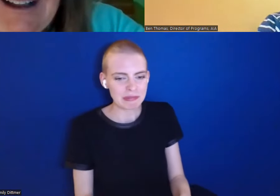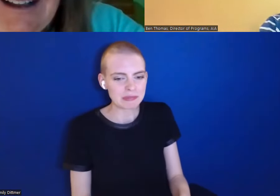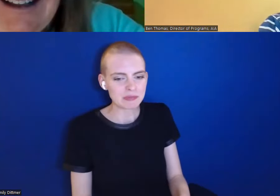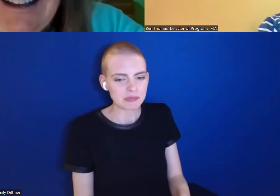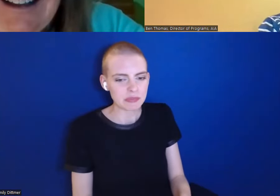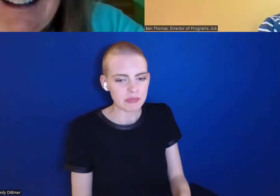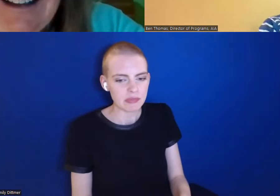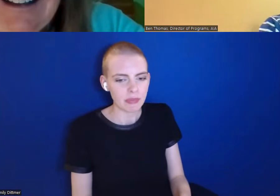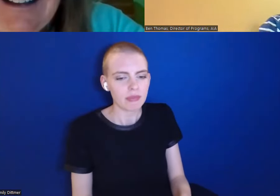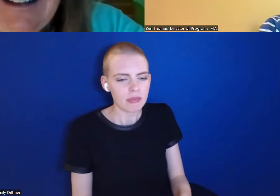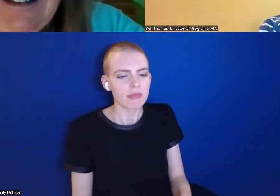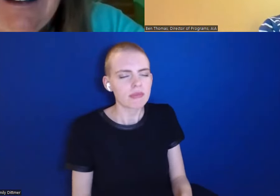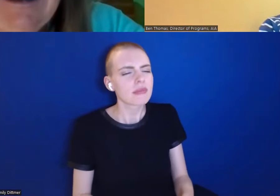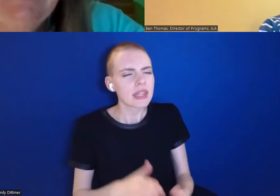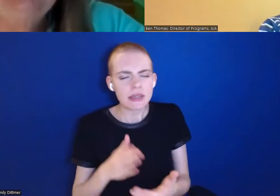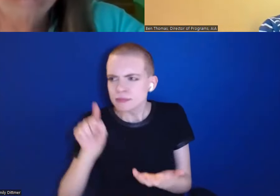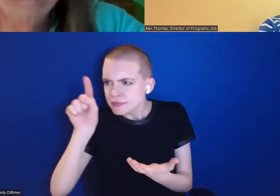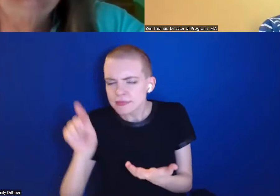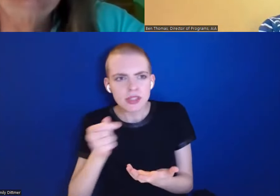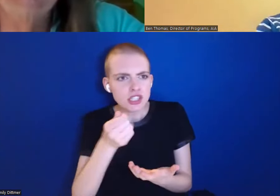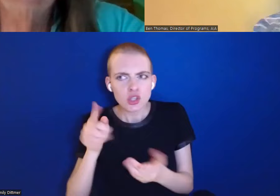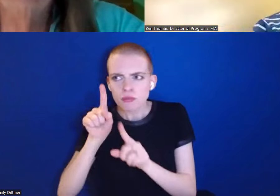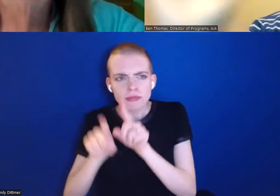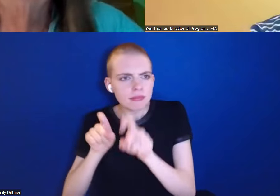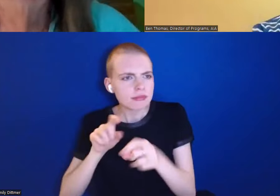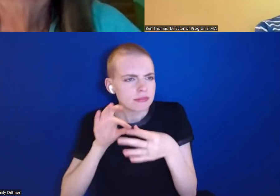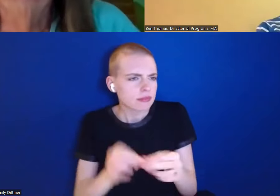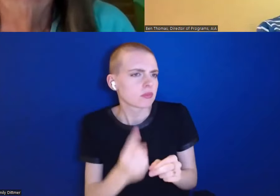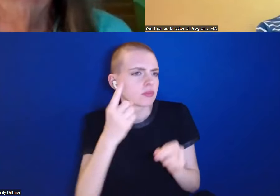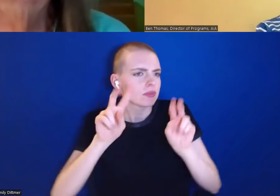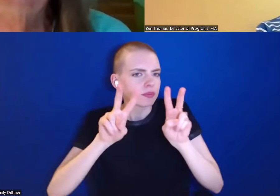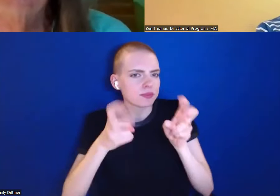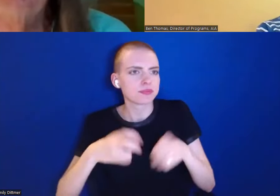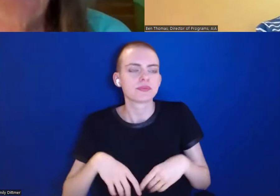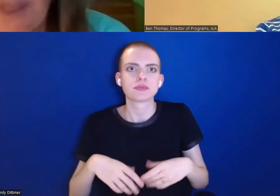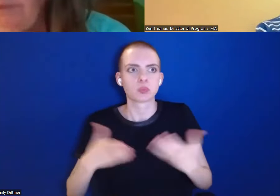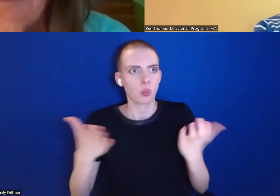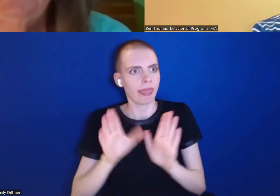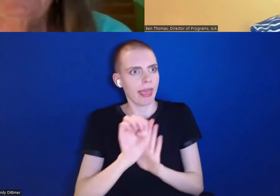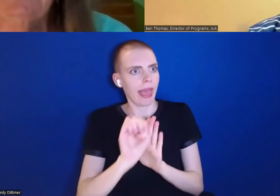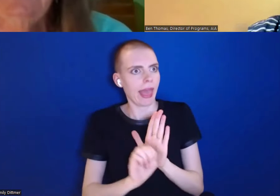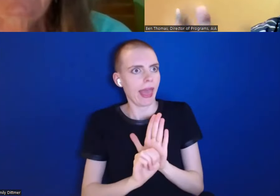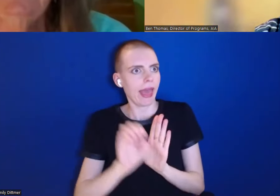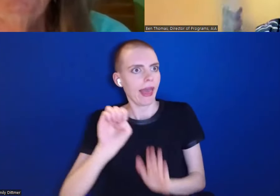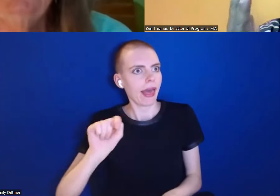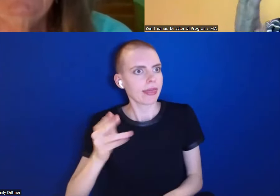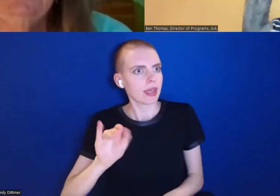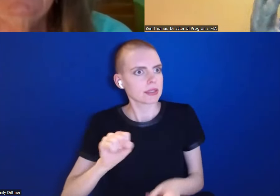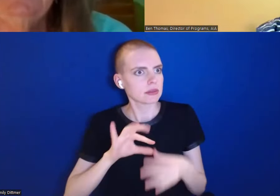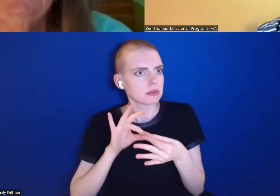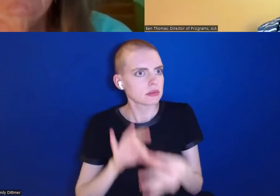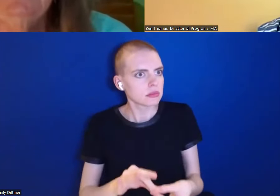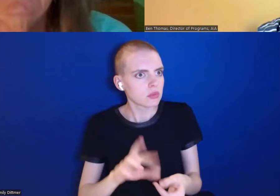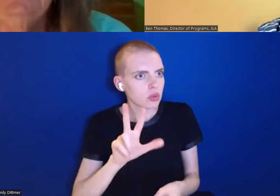I saw a couple of questions about this. So, the sort of, let's say, the ethics of 3D printing in that sense. So how are